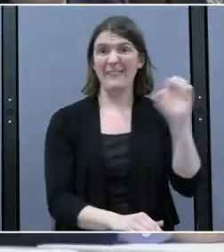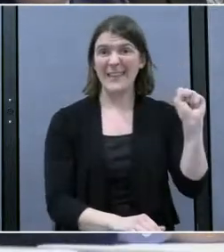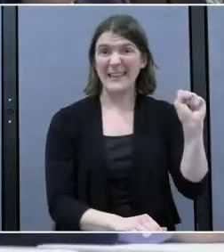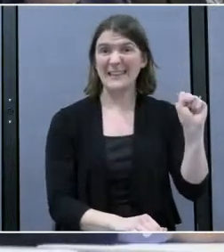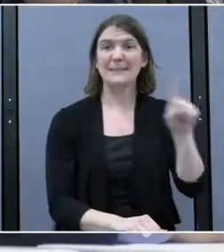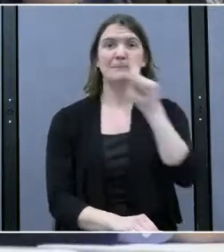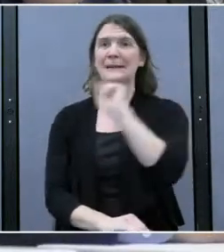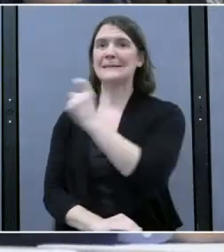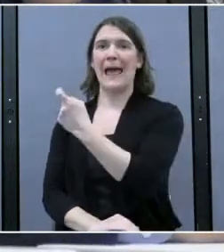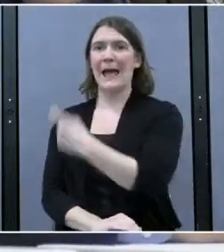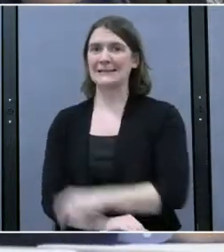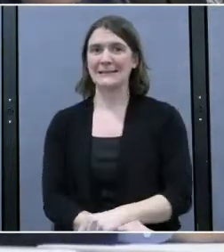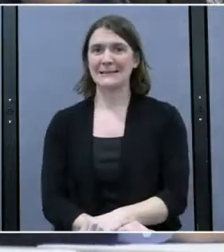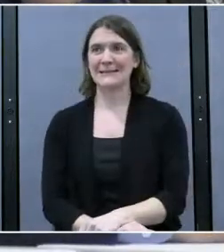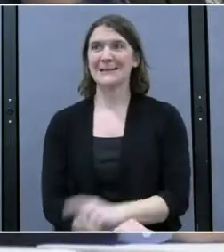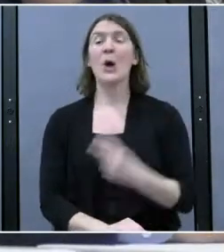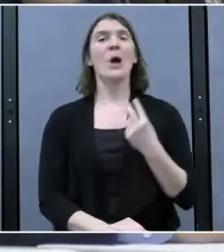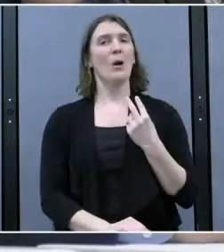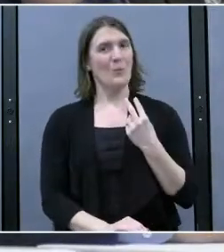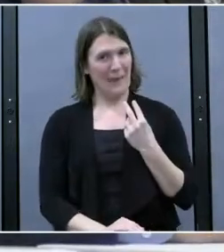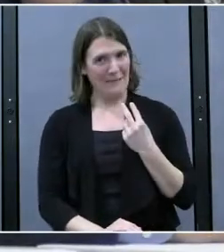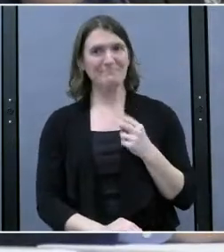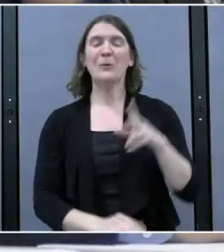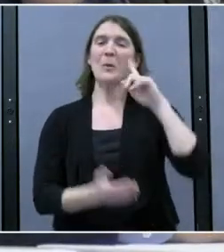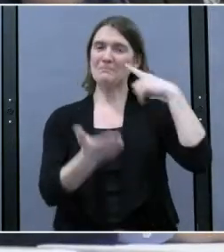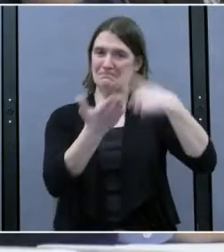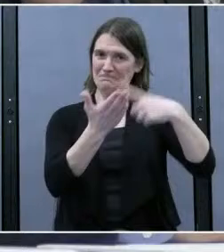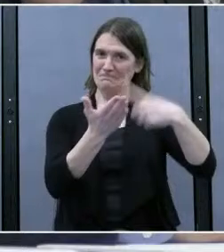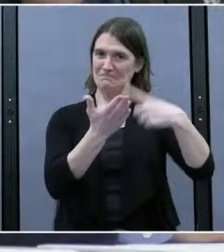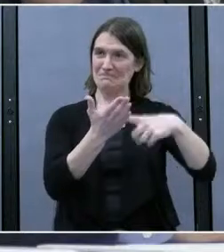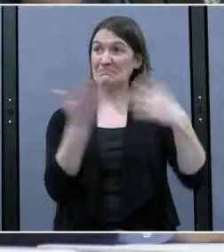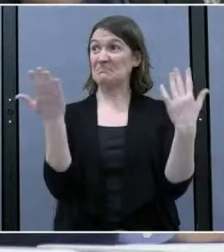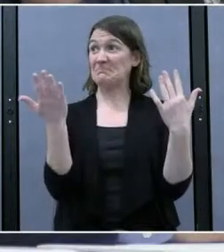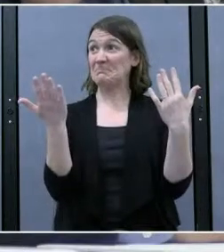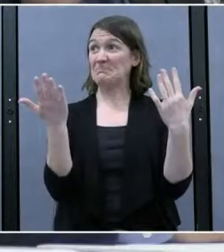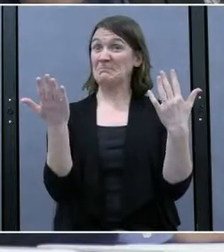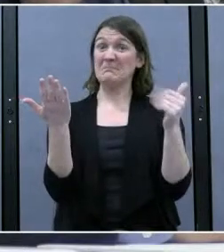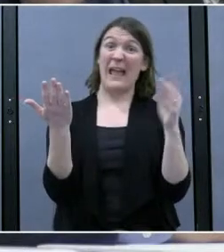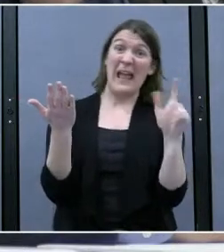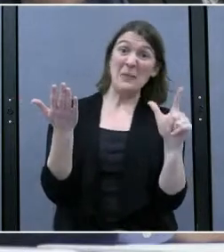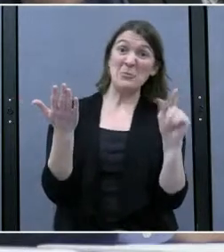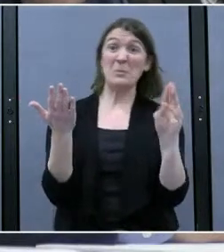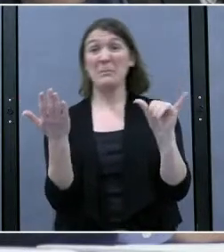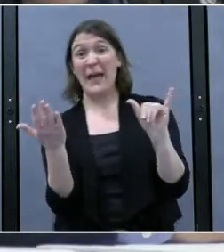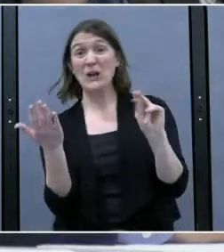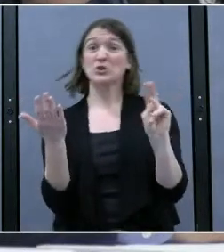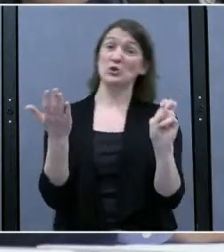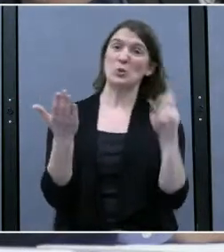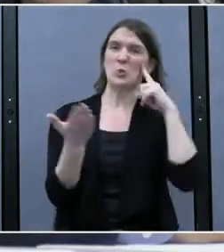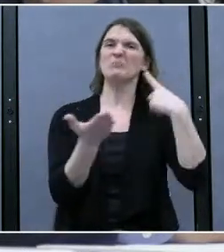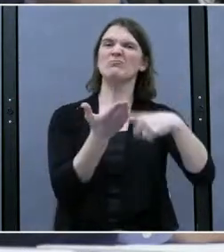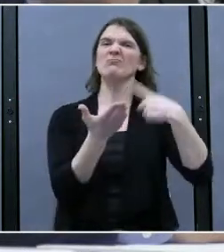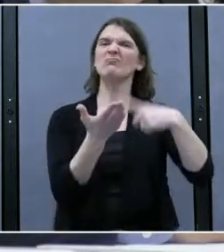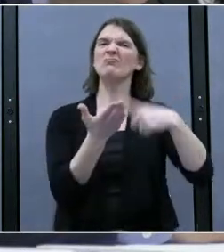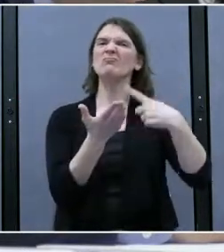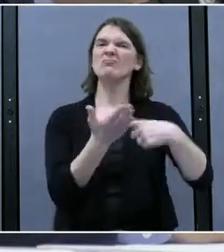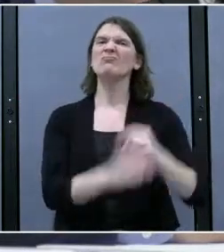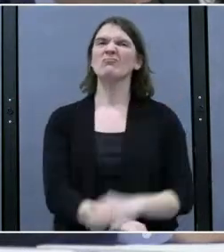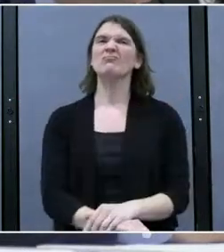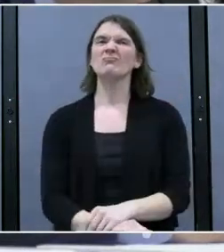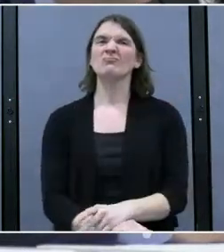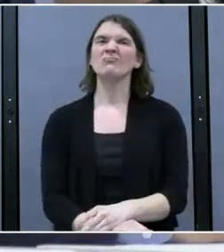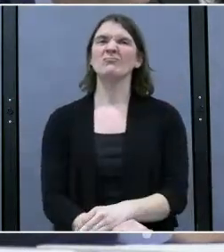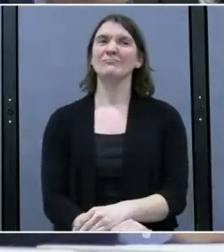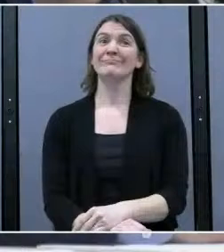you will take that up in like, what, April, May, June kind of time? Yeah.